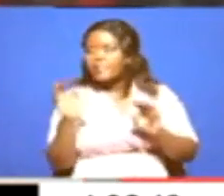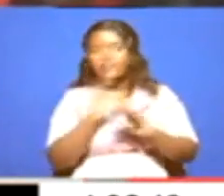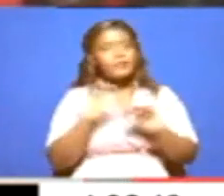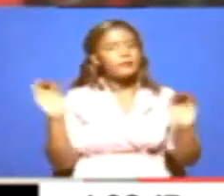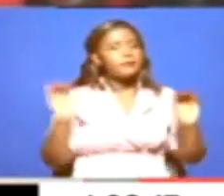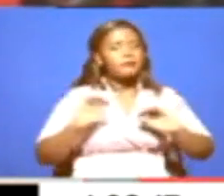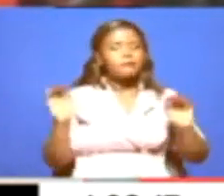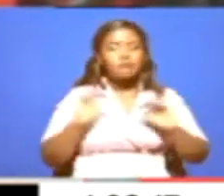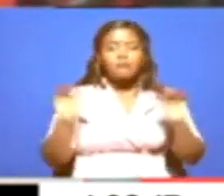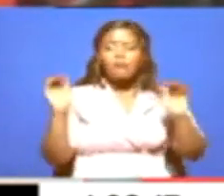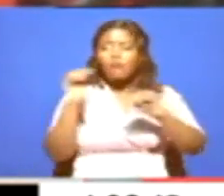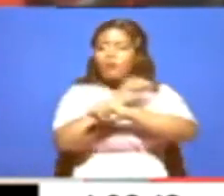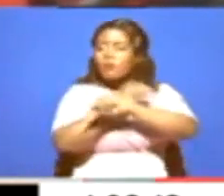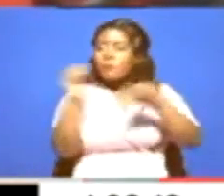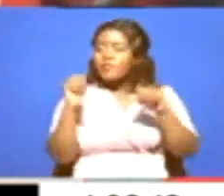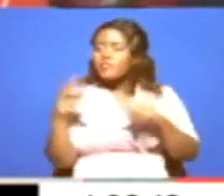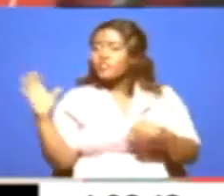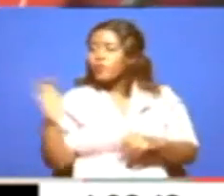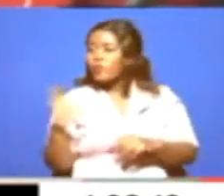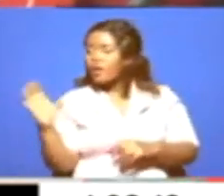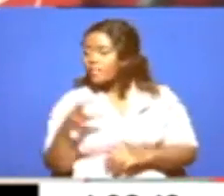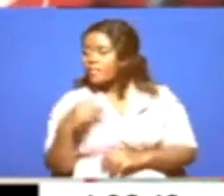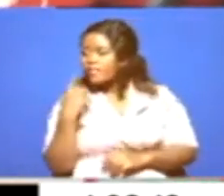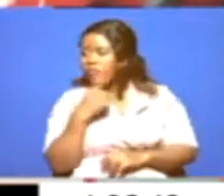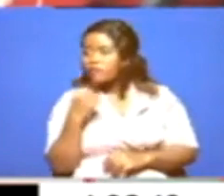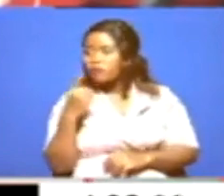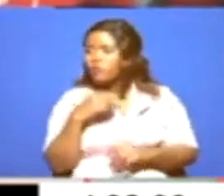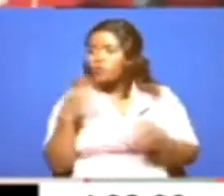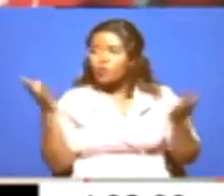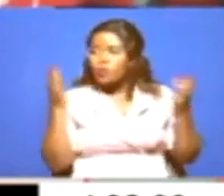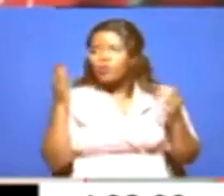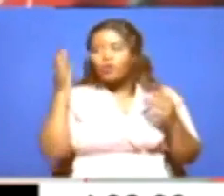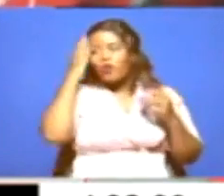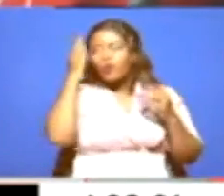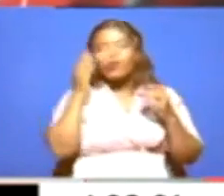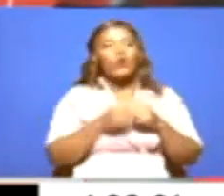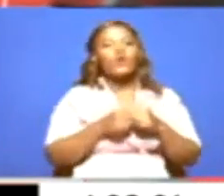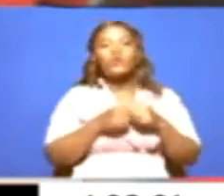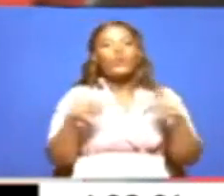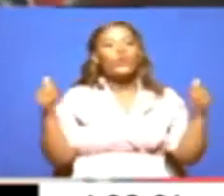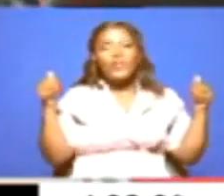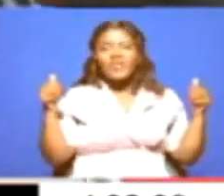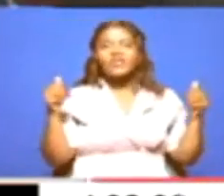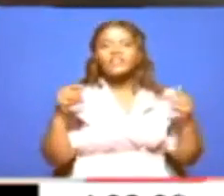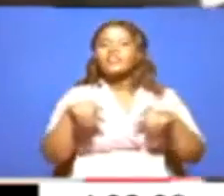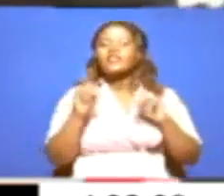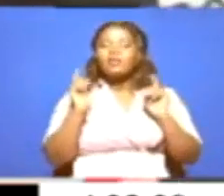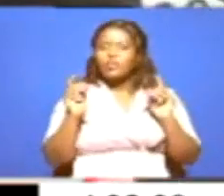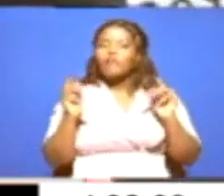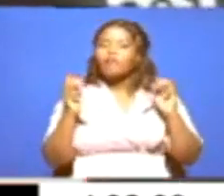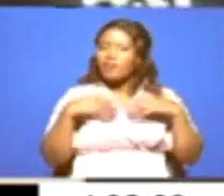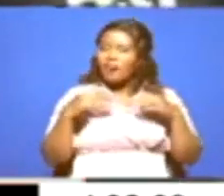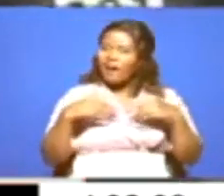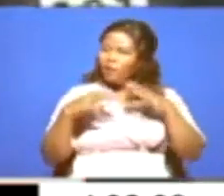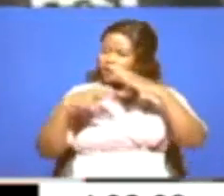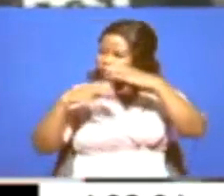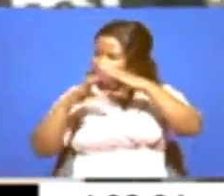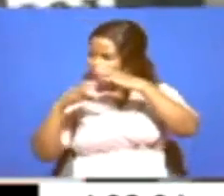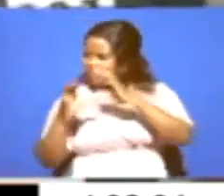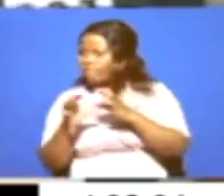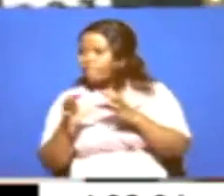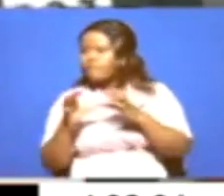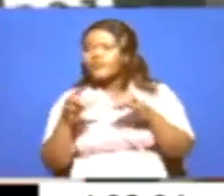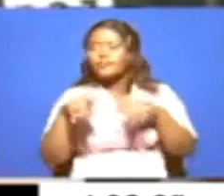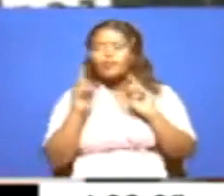presidential candidate wetu ni mtu ambaye anajulikana, ni mtu ambaye ameshapimwa, ni mtu mwenye ujuzi,